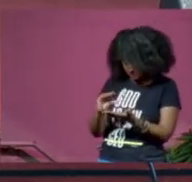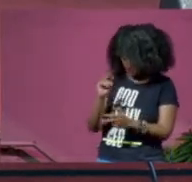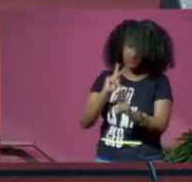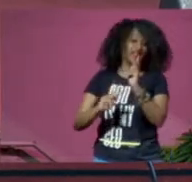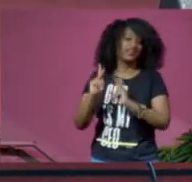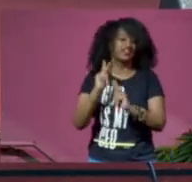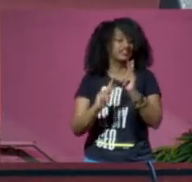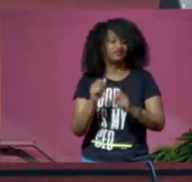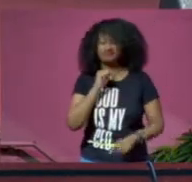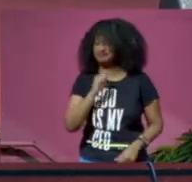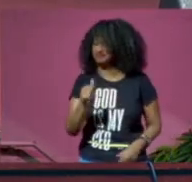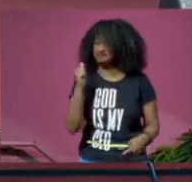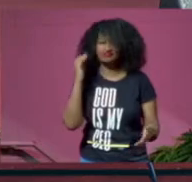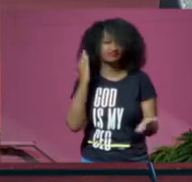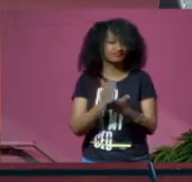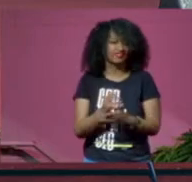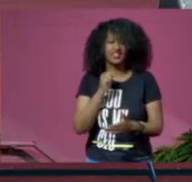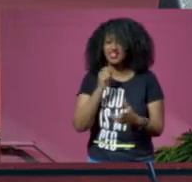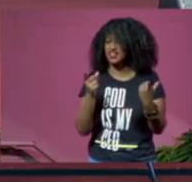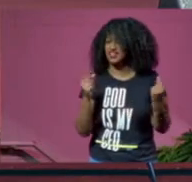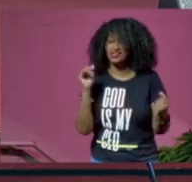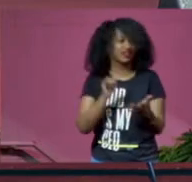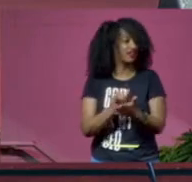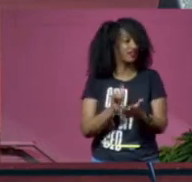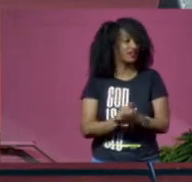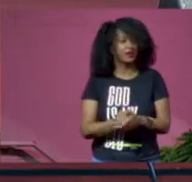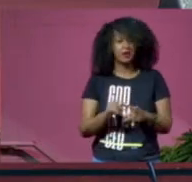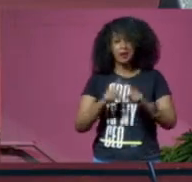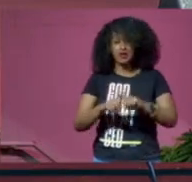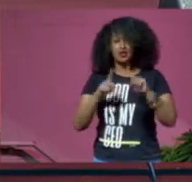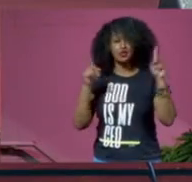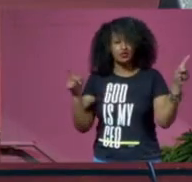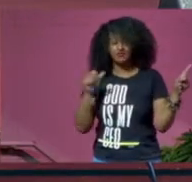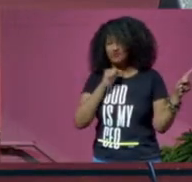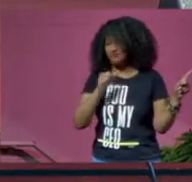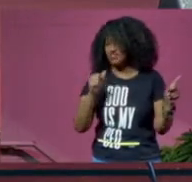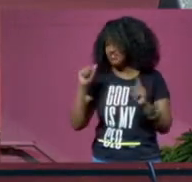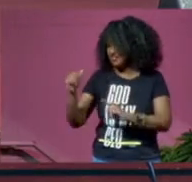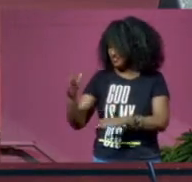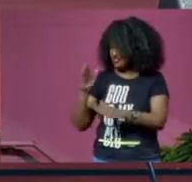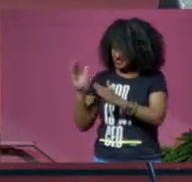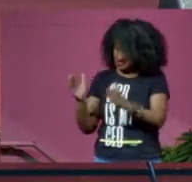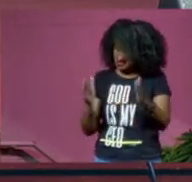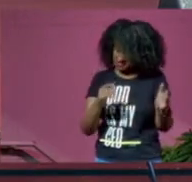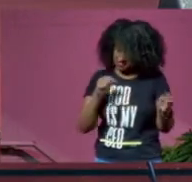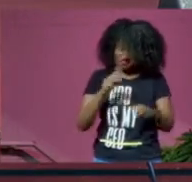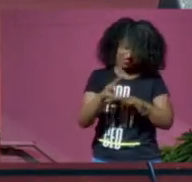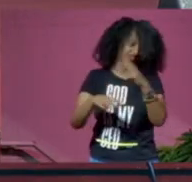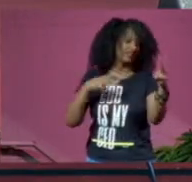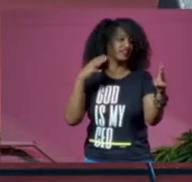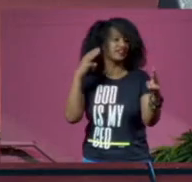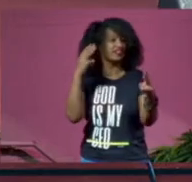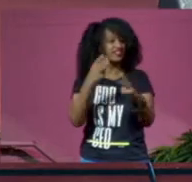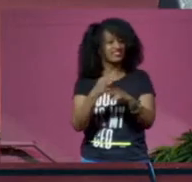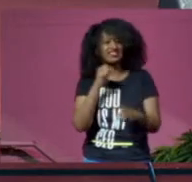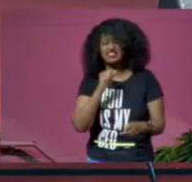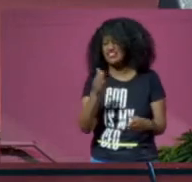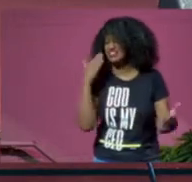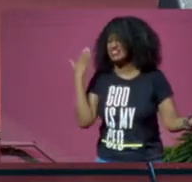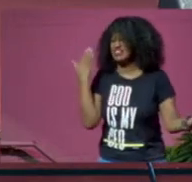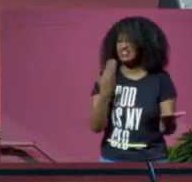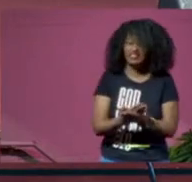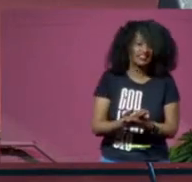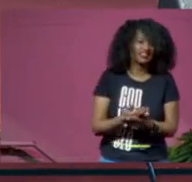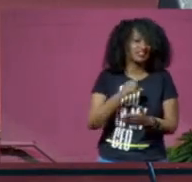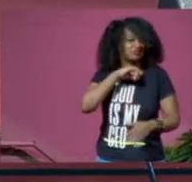Paul said to the church of Rome, be not conformed to this world. It's trashy. It's